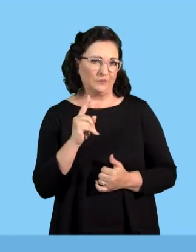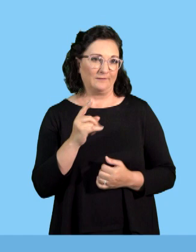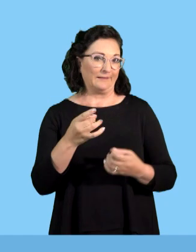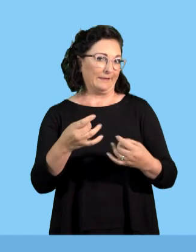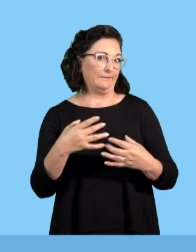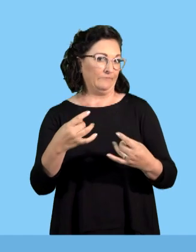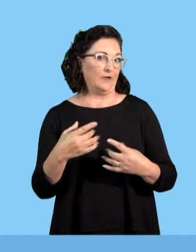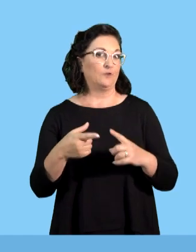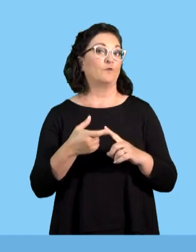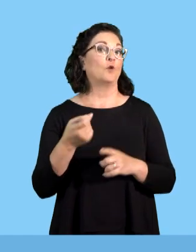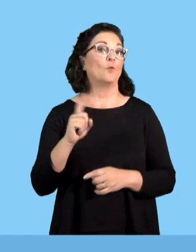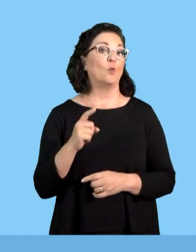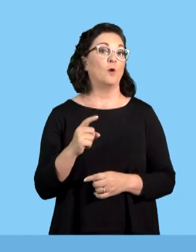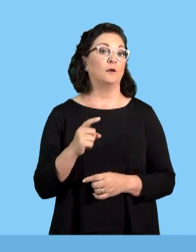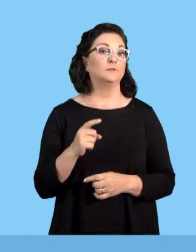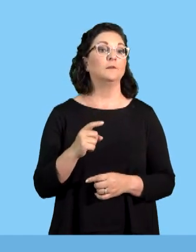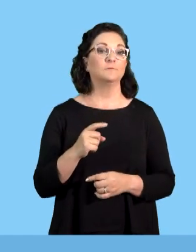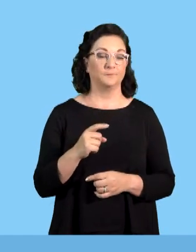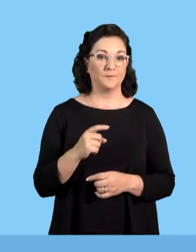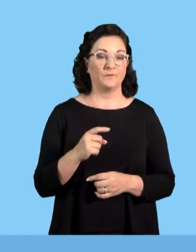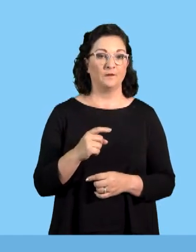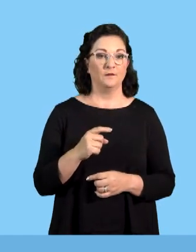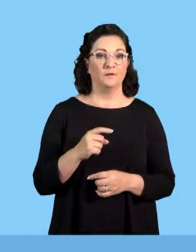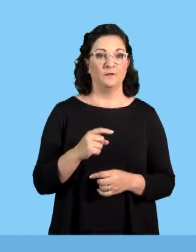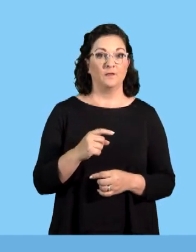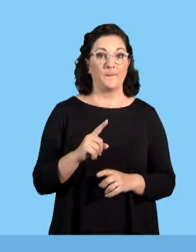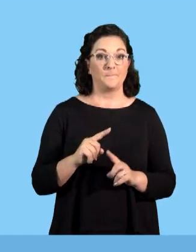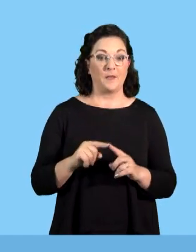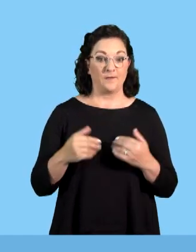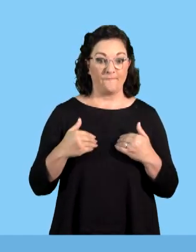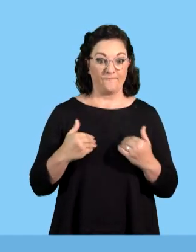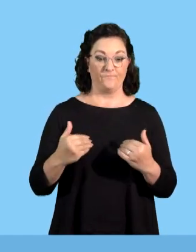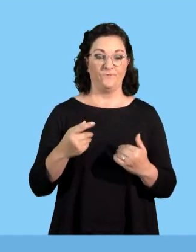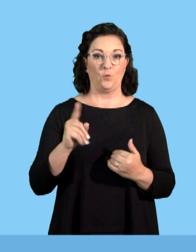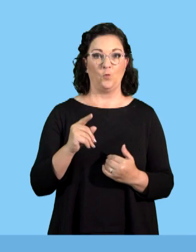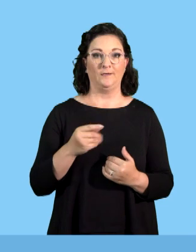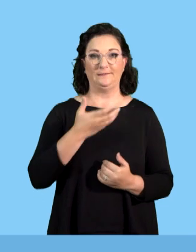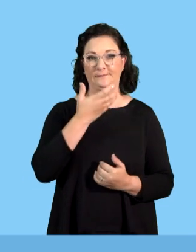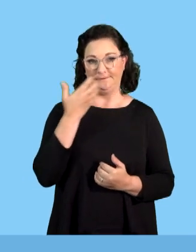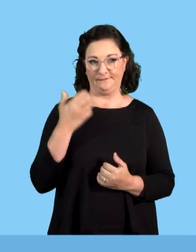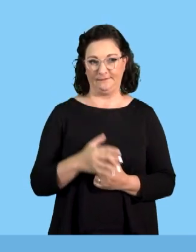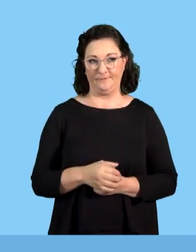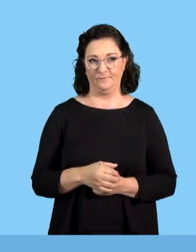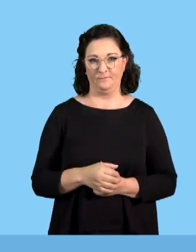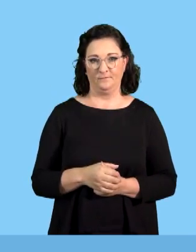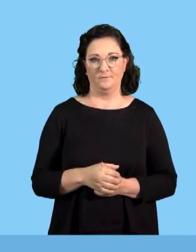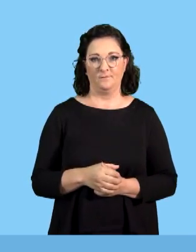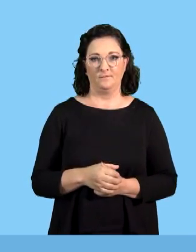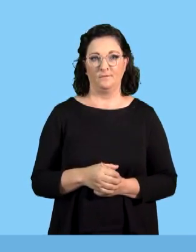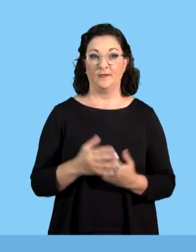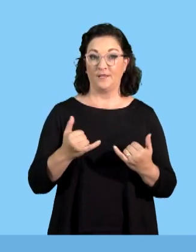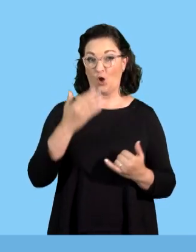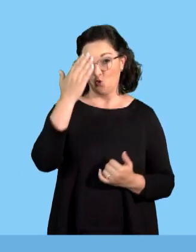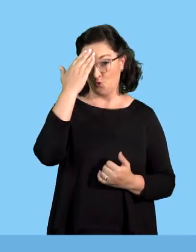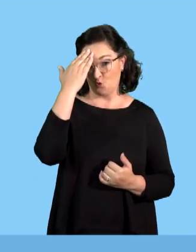going to be looking at the effects of electric current, and we are starting with the heating effect. So let's begin. We should